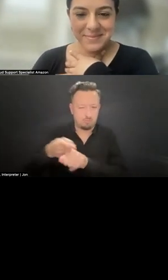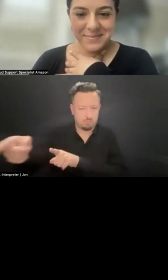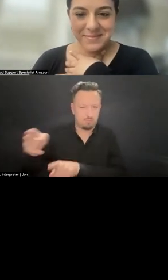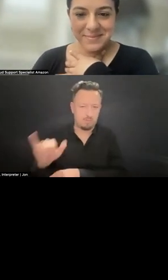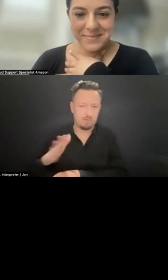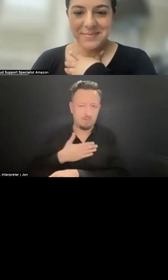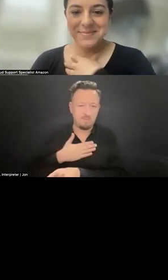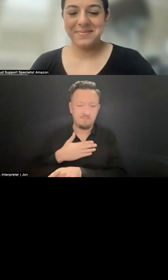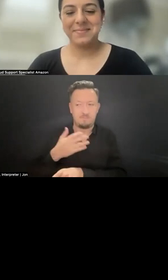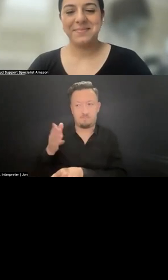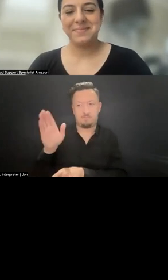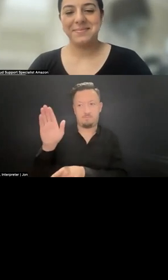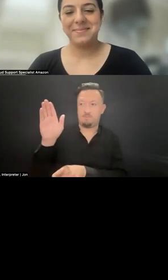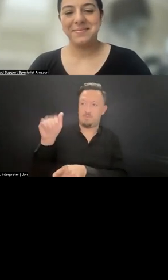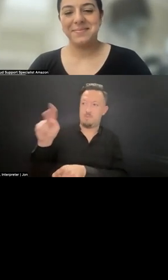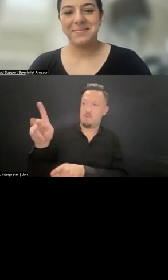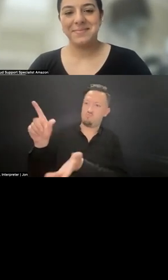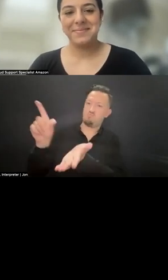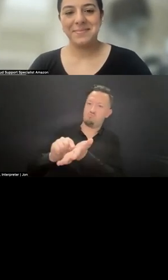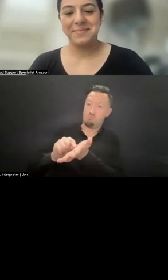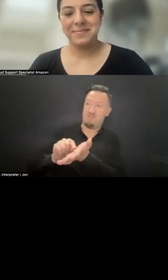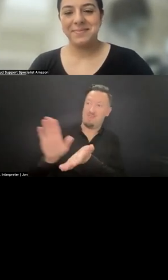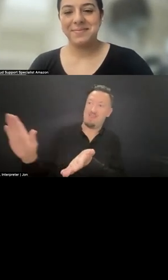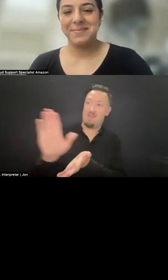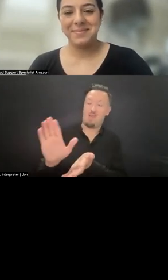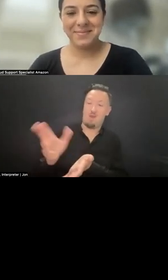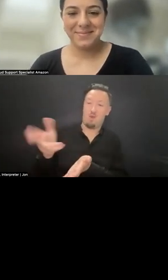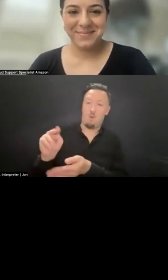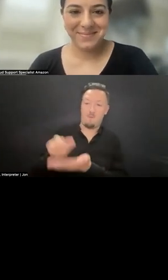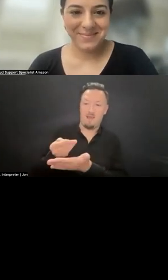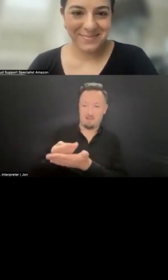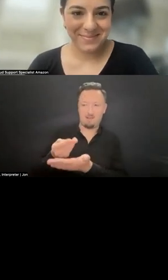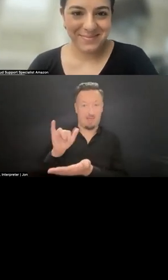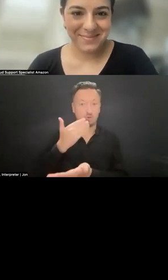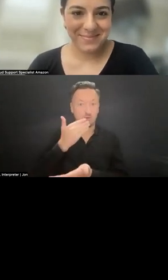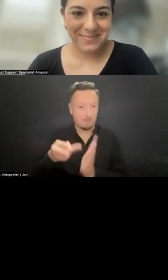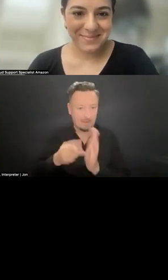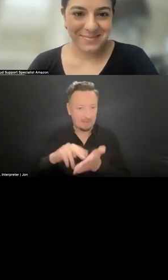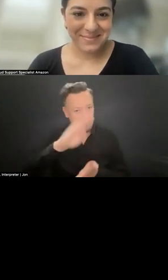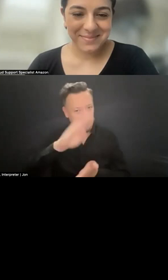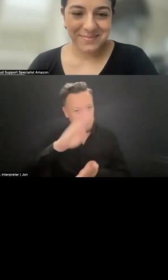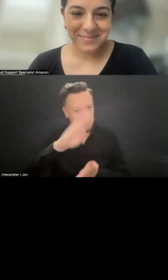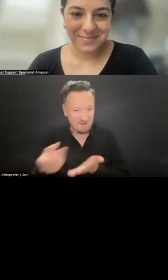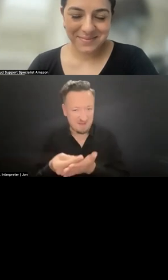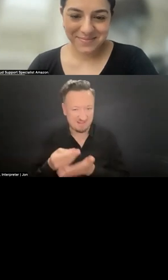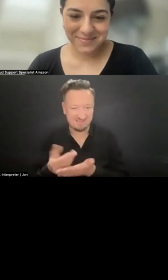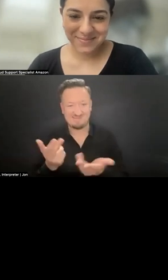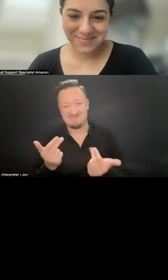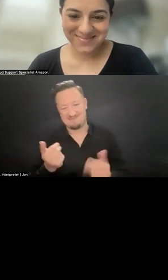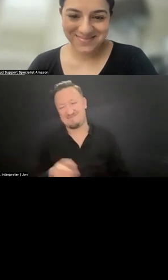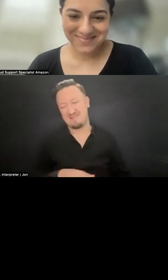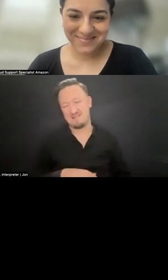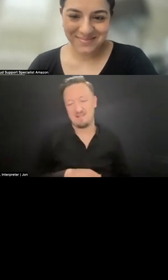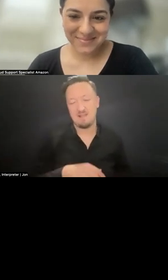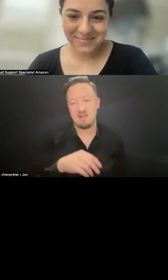they print their own money, so it's good to work for them. They never run out of money. So quick jokes. And